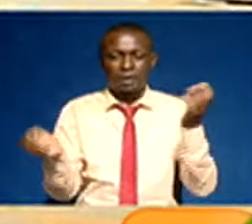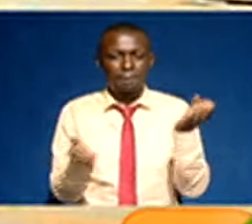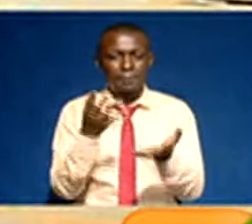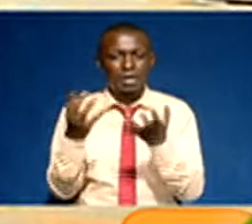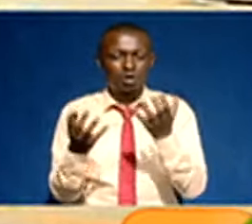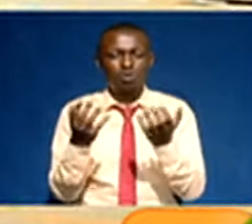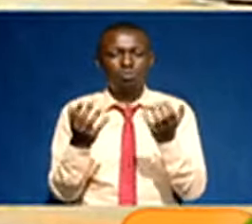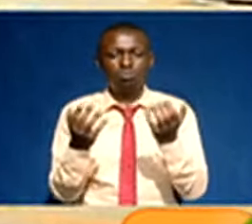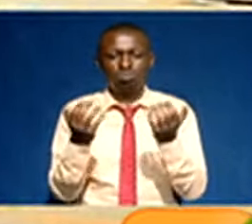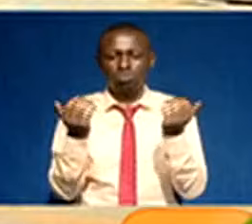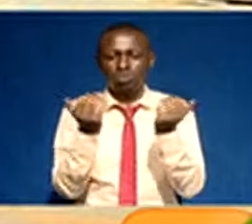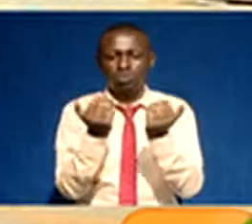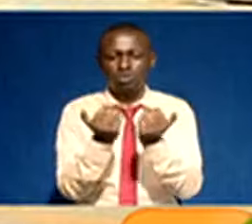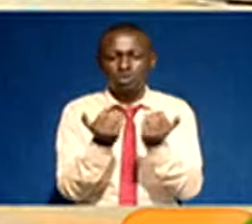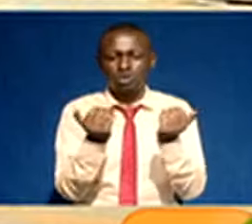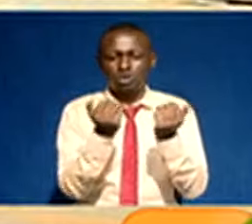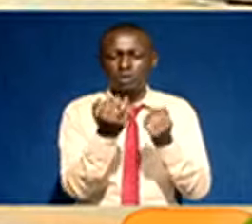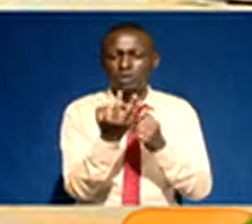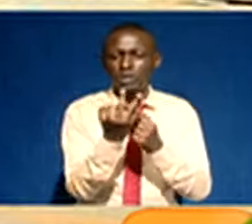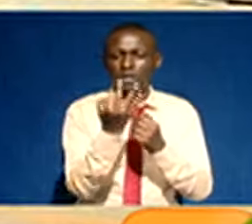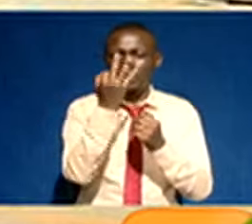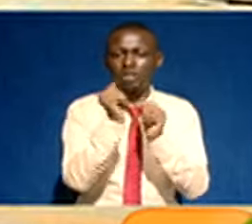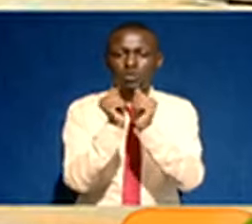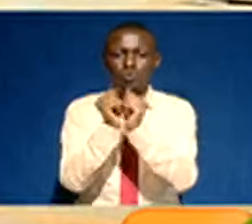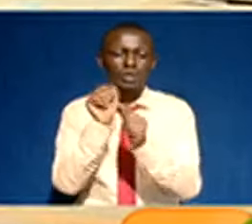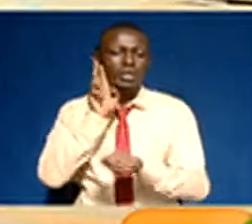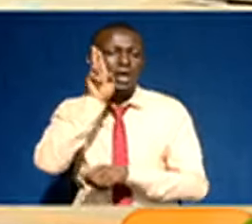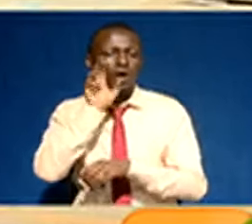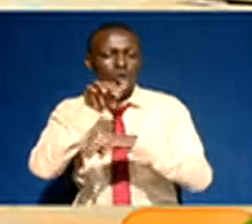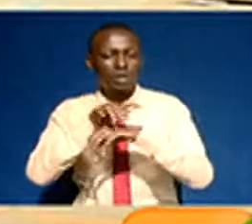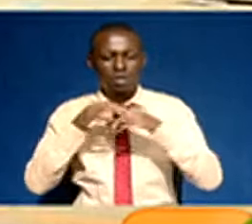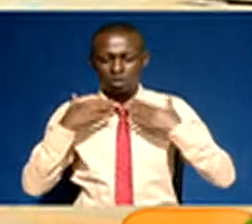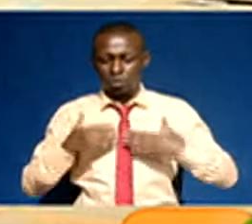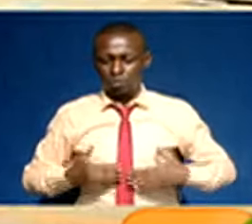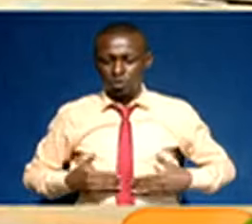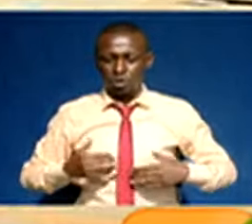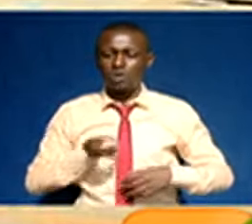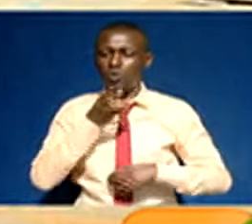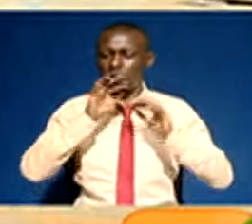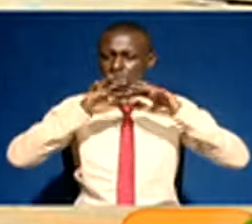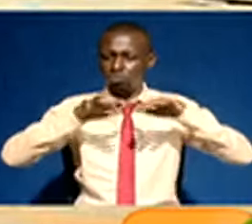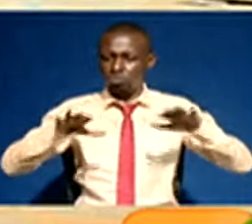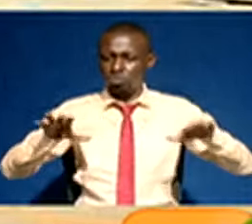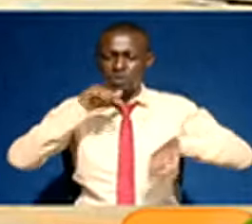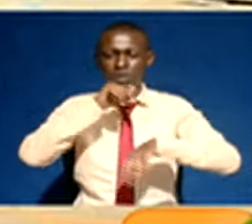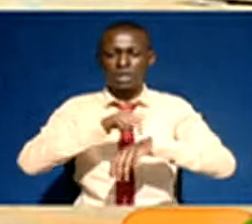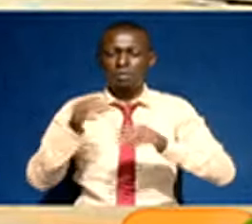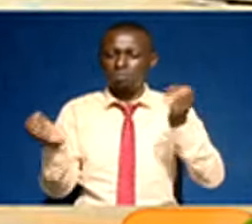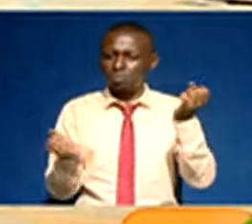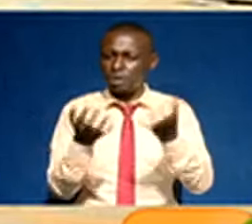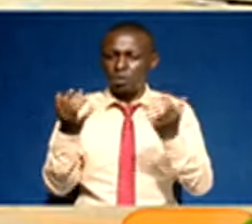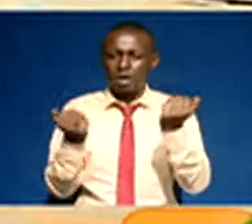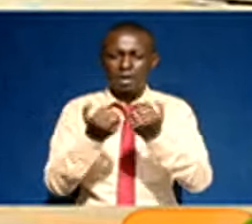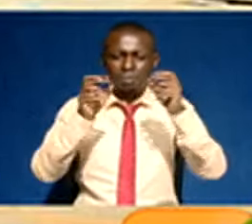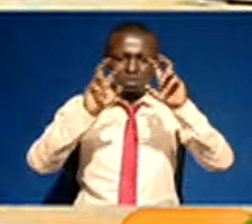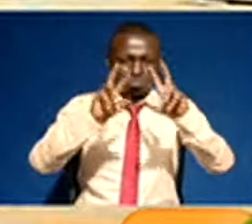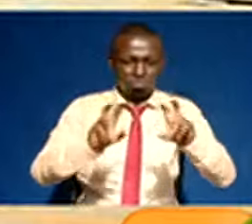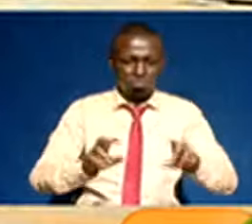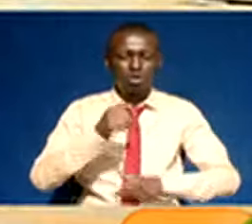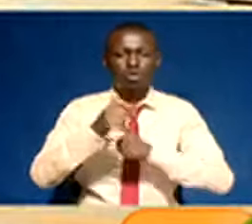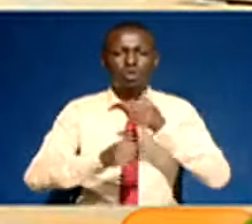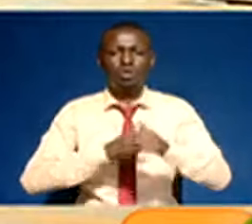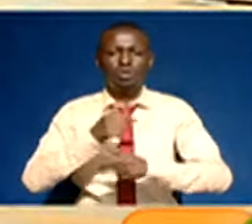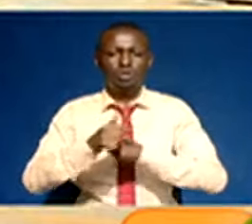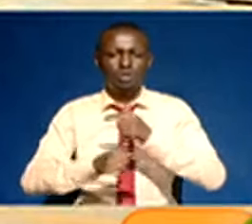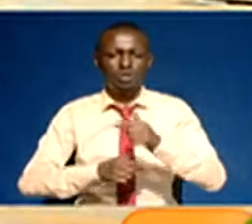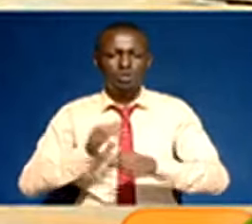children and their uncle, were retrieved from Lake Baringo during the third day of the rescue mission by a multi-agency team. Our very own